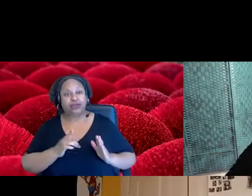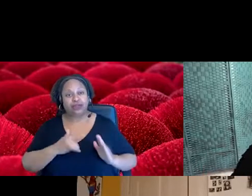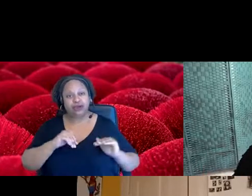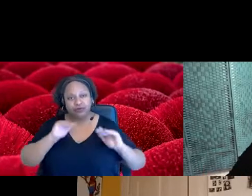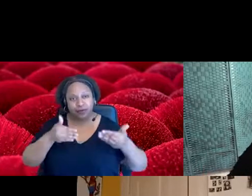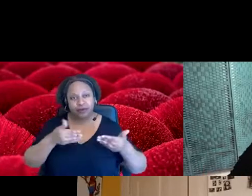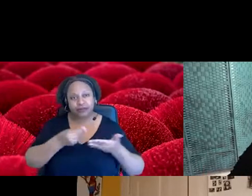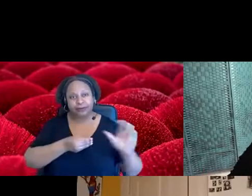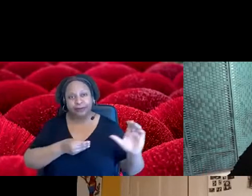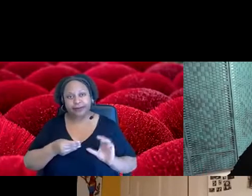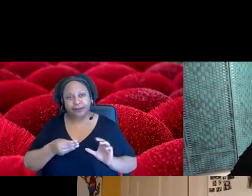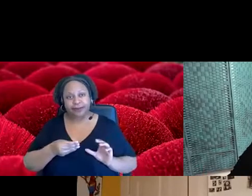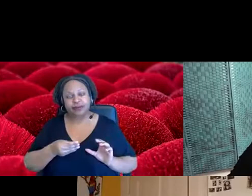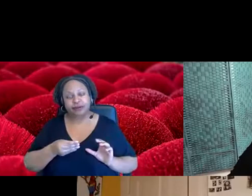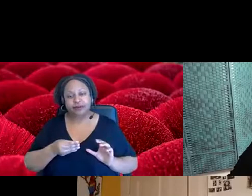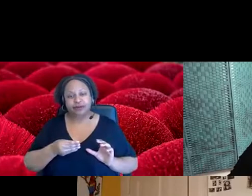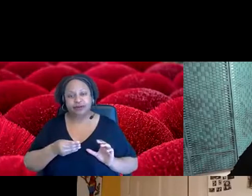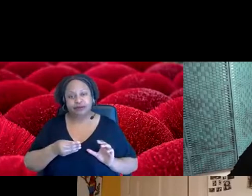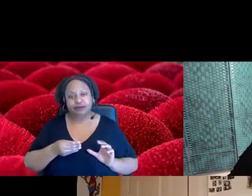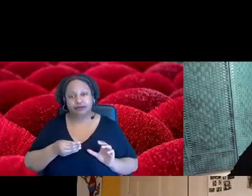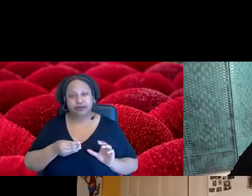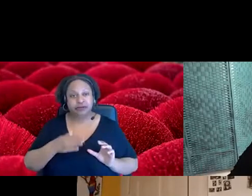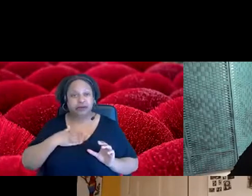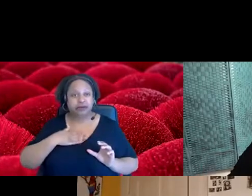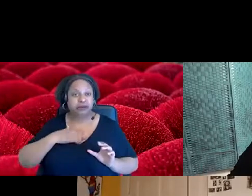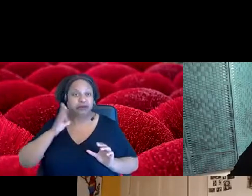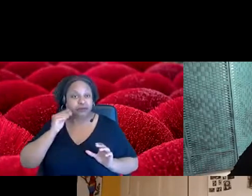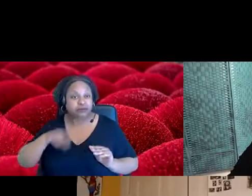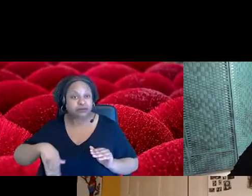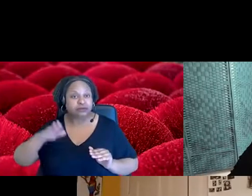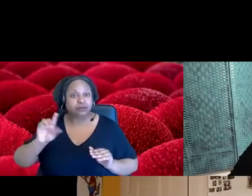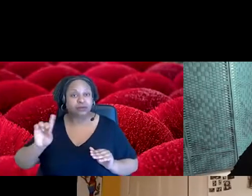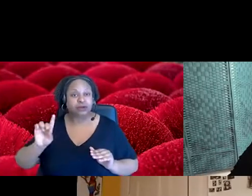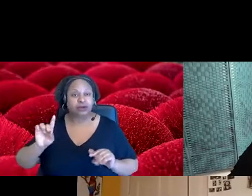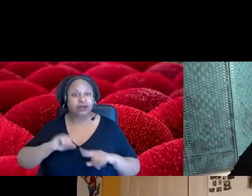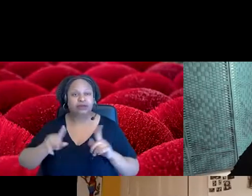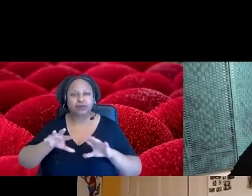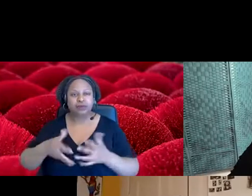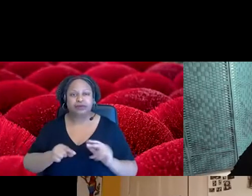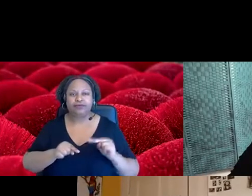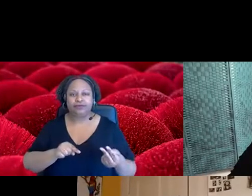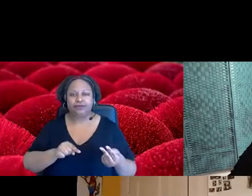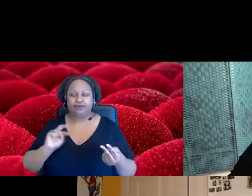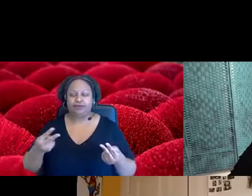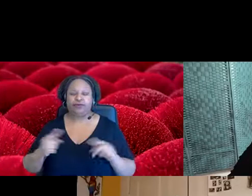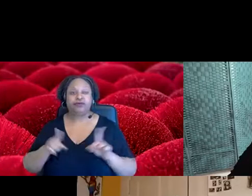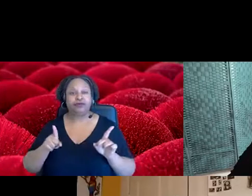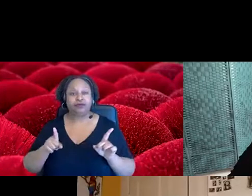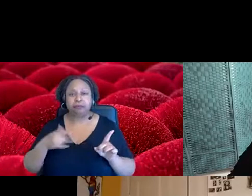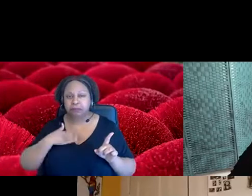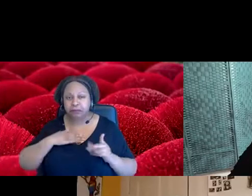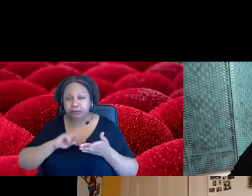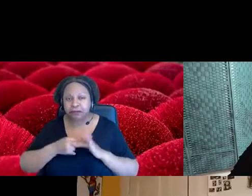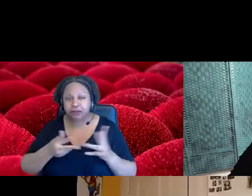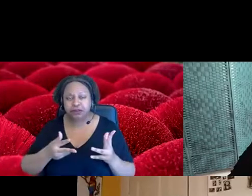from, it's just, that's another worldview. And what I mean by that is that if I could see